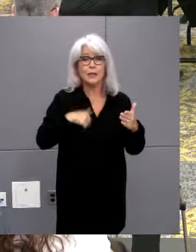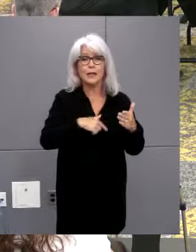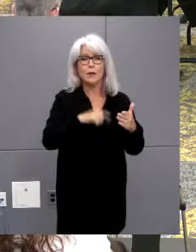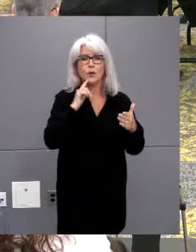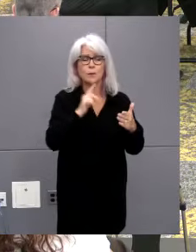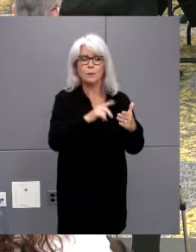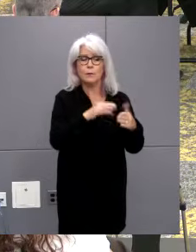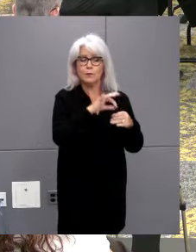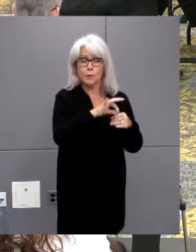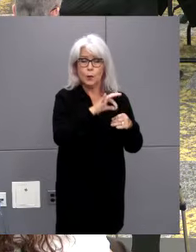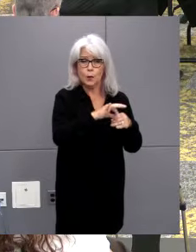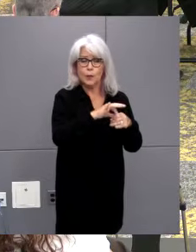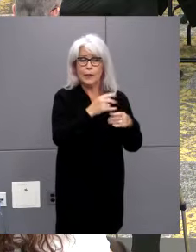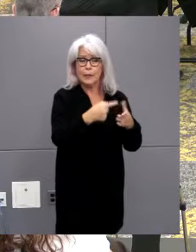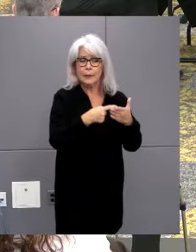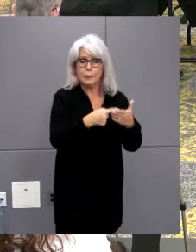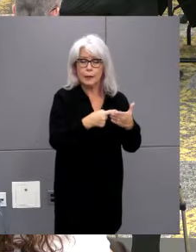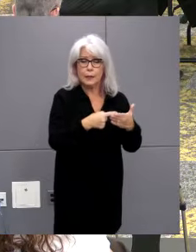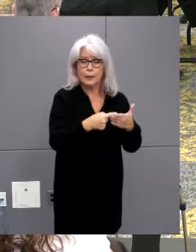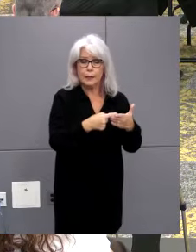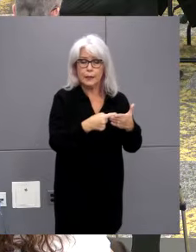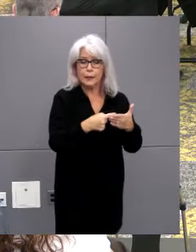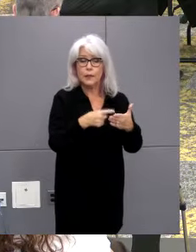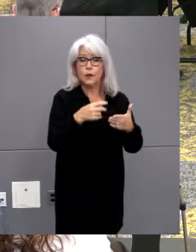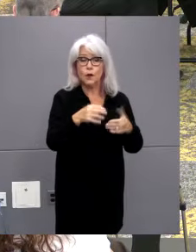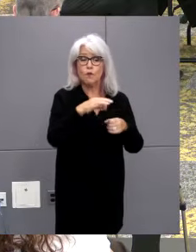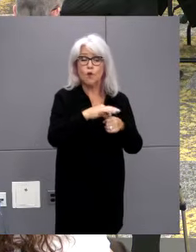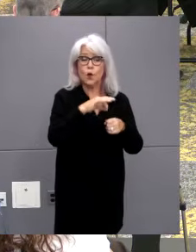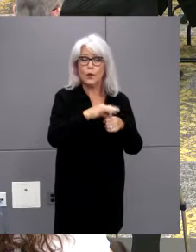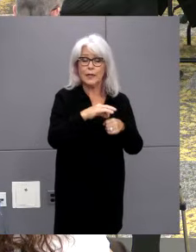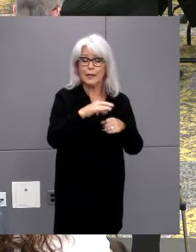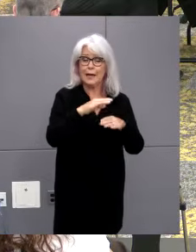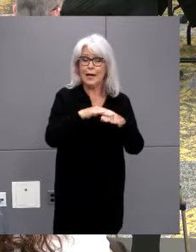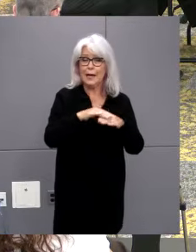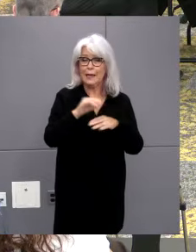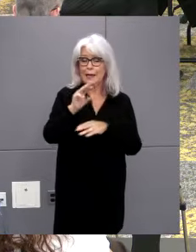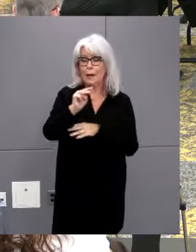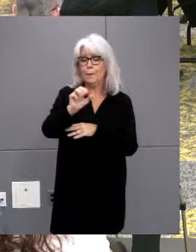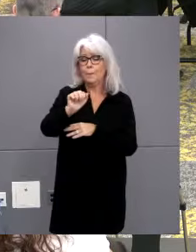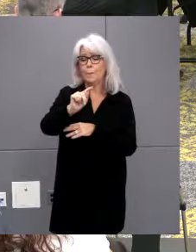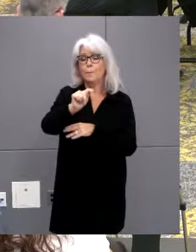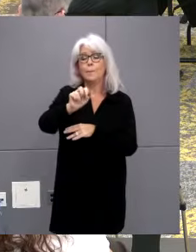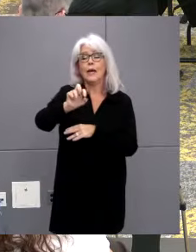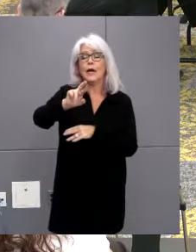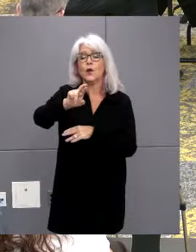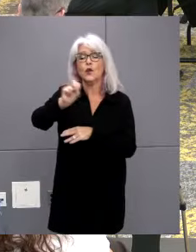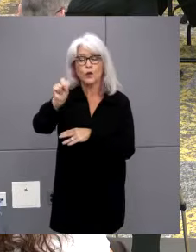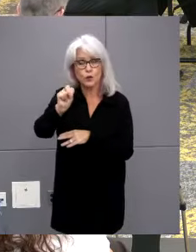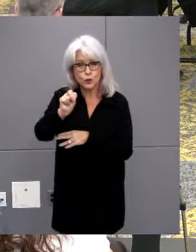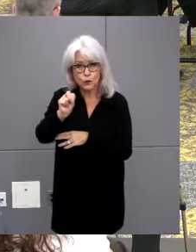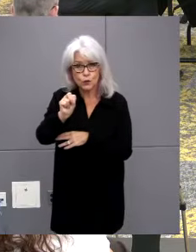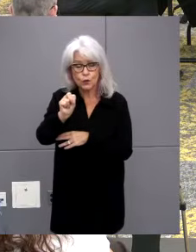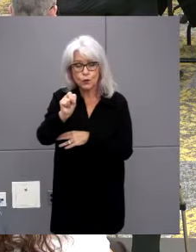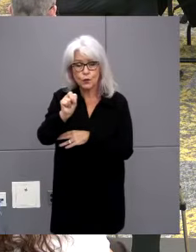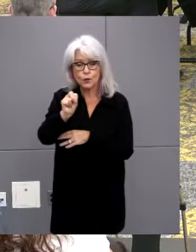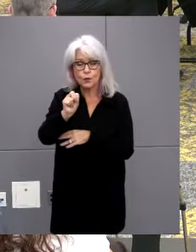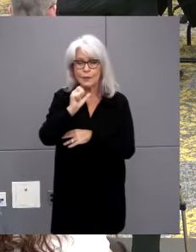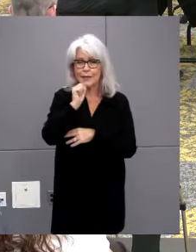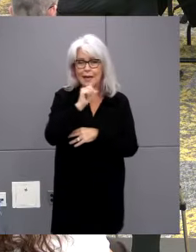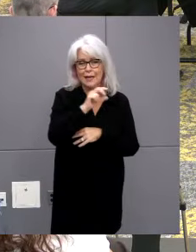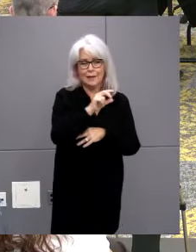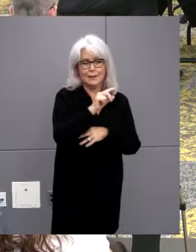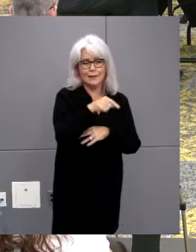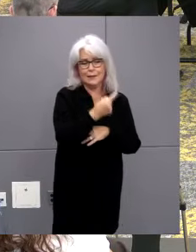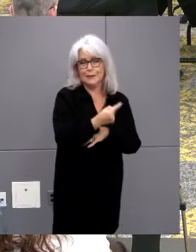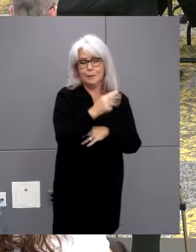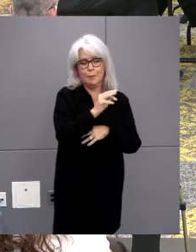and voting on matters, plural. You couldn't have matter, singular. Well, that-